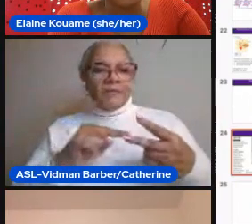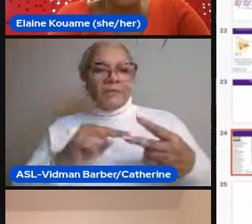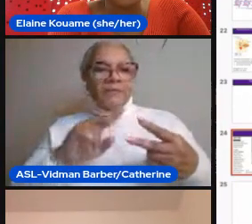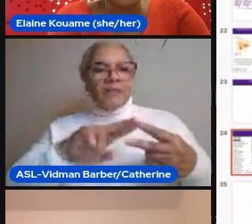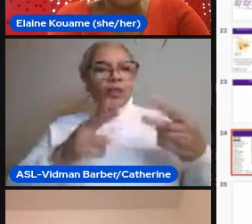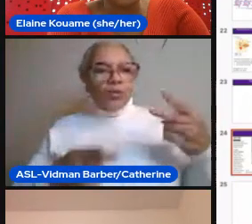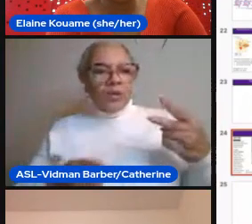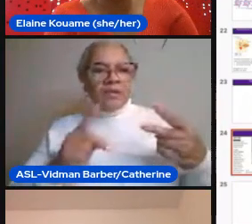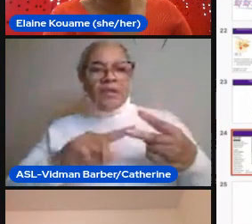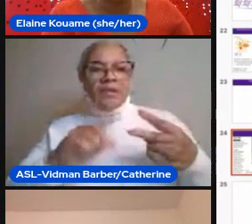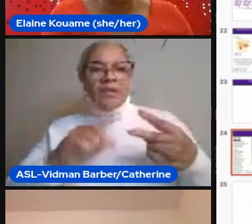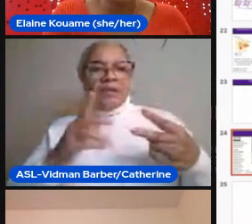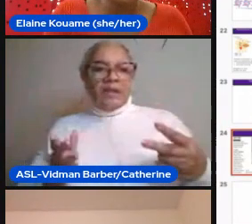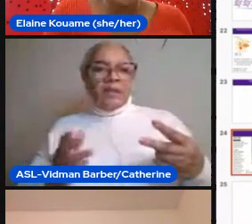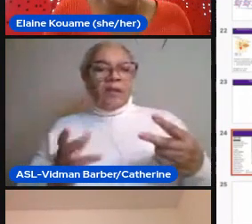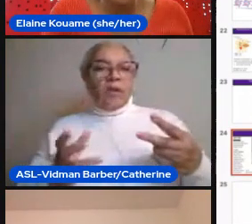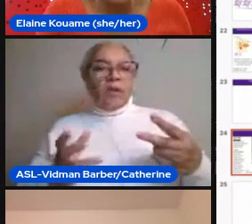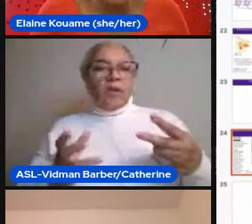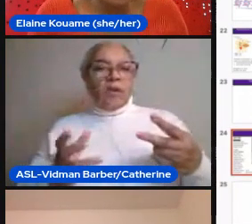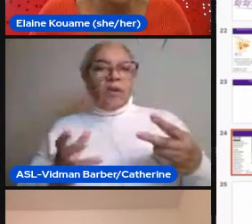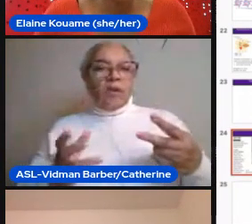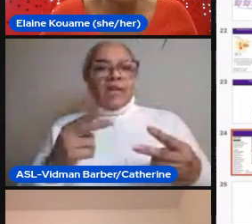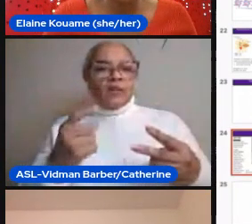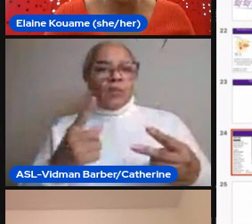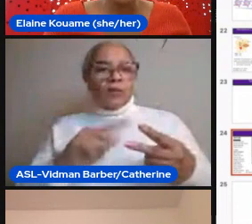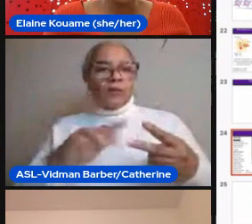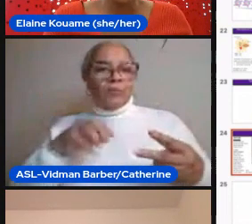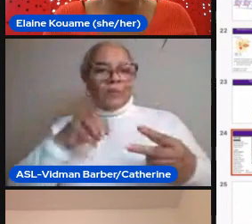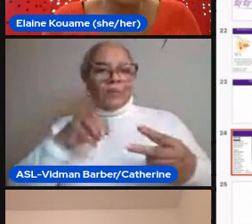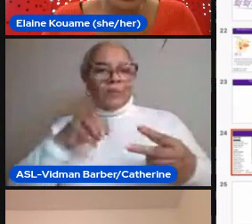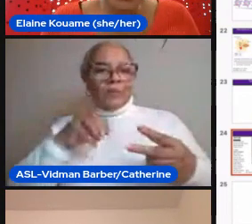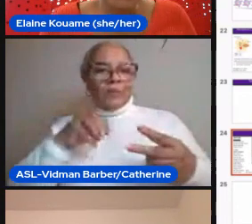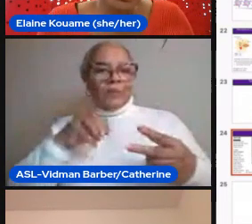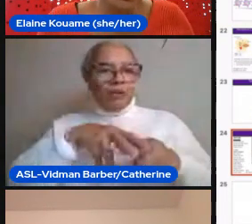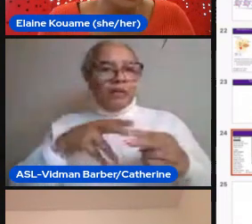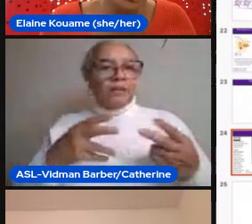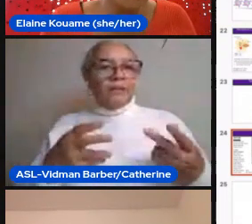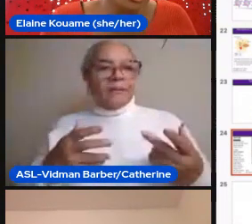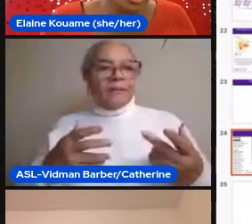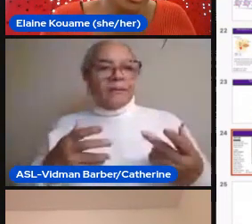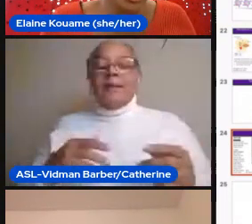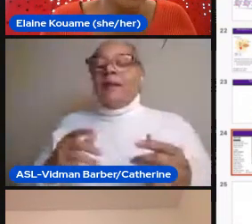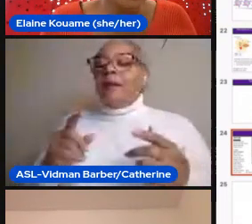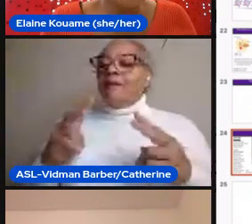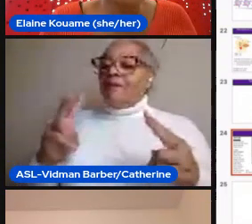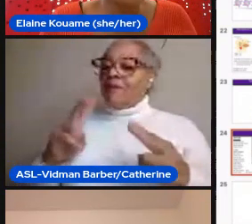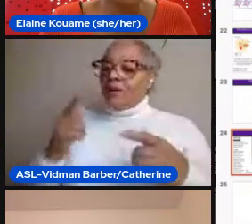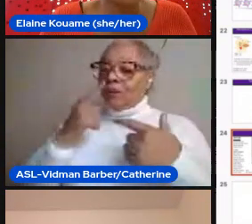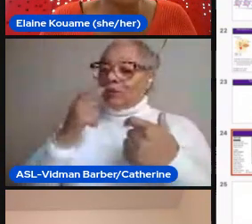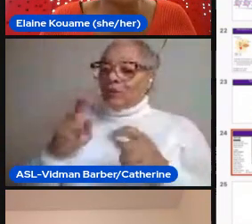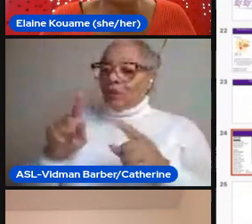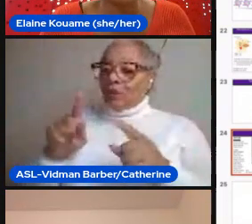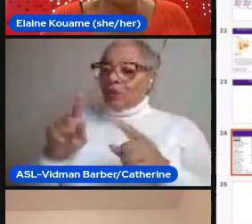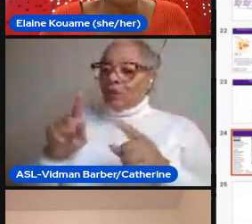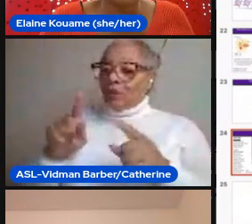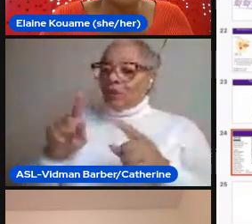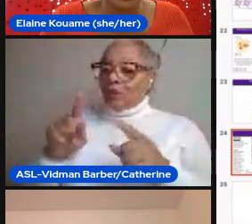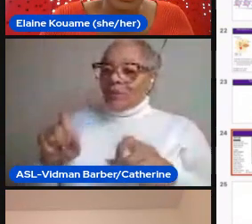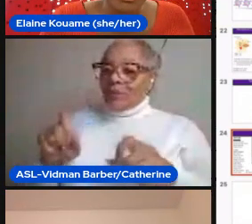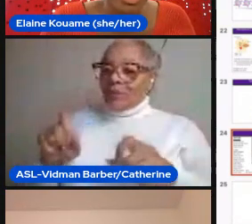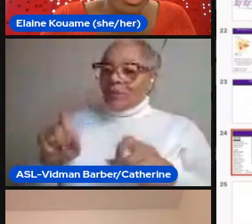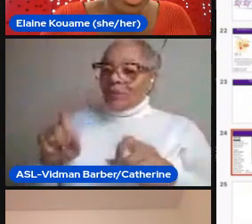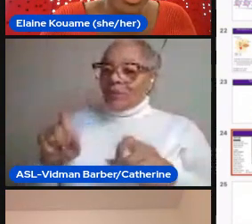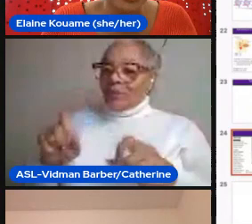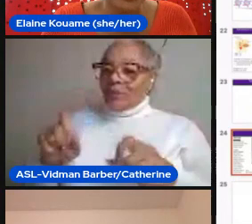Th1 responses to be like exaggerated? Yeah, that's very interesting questions, like how those two T